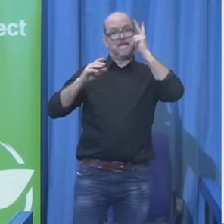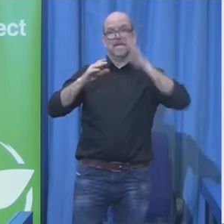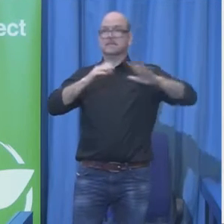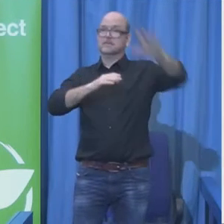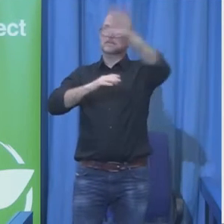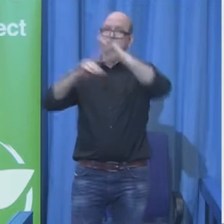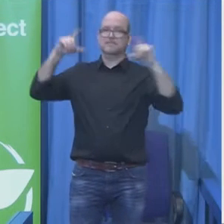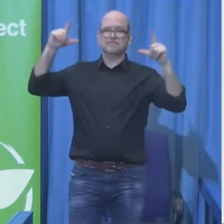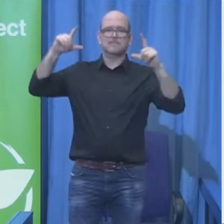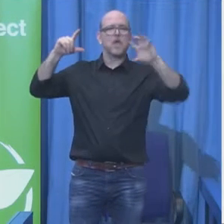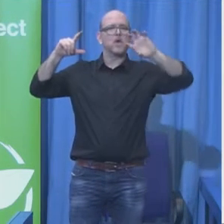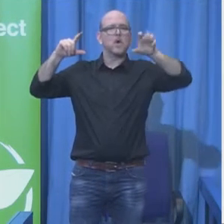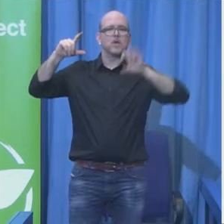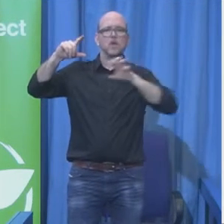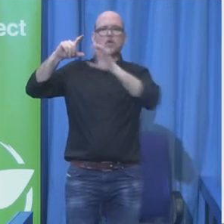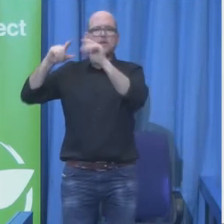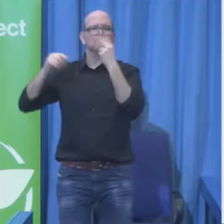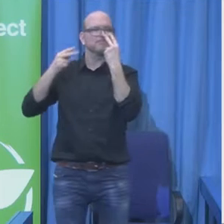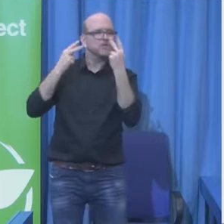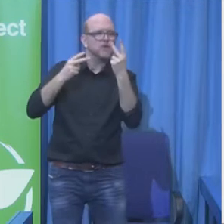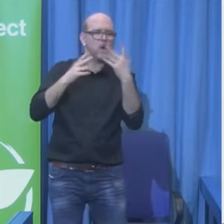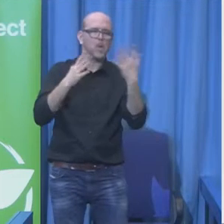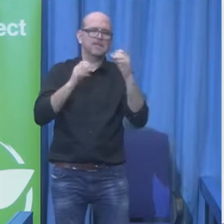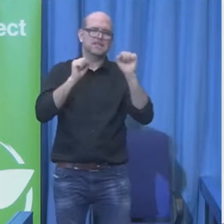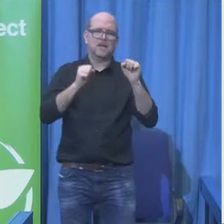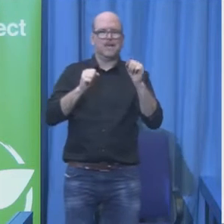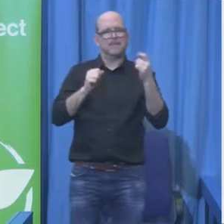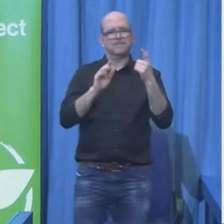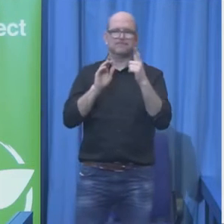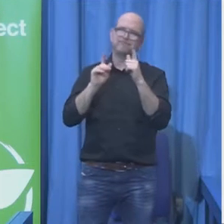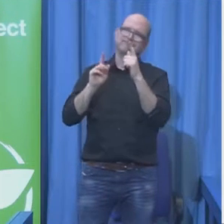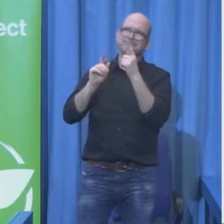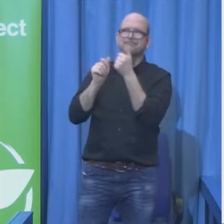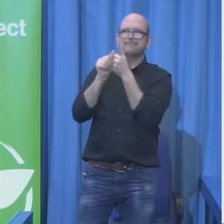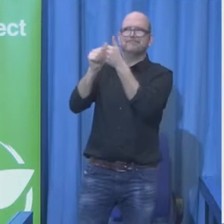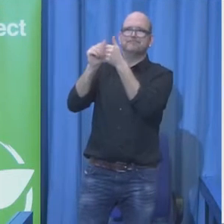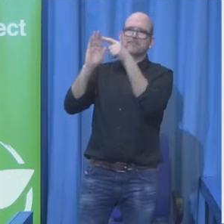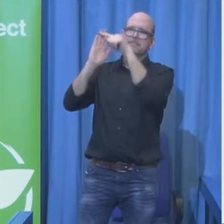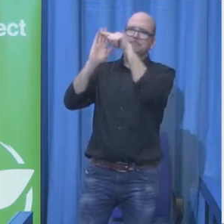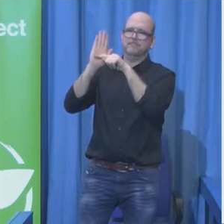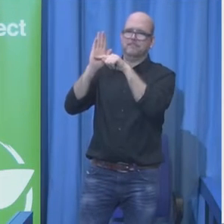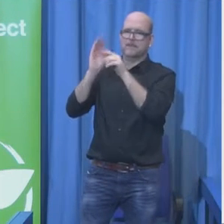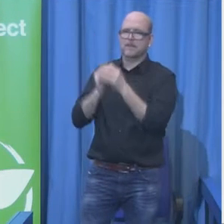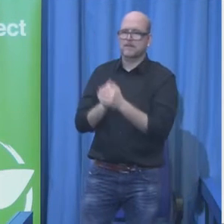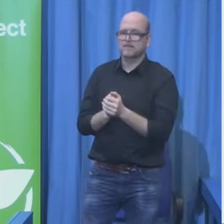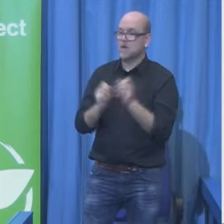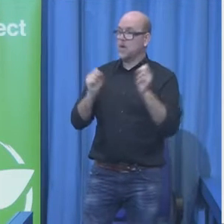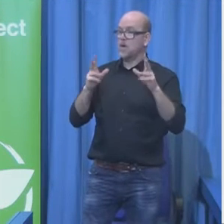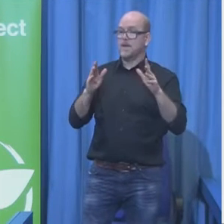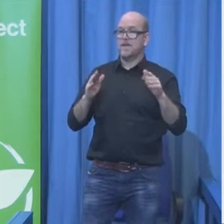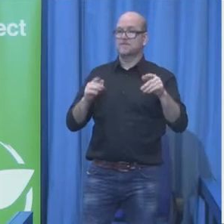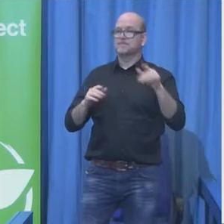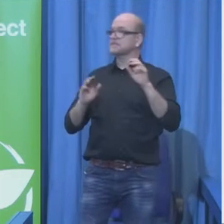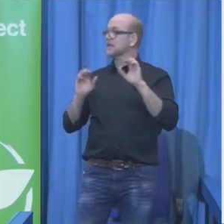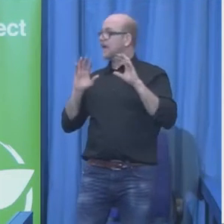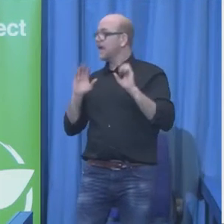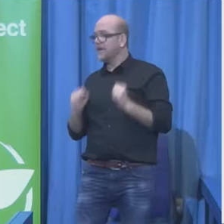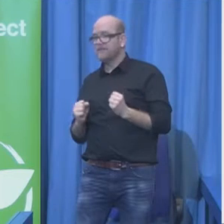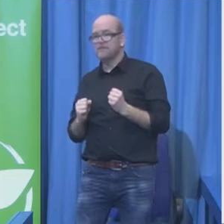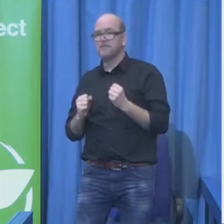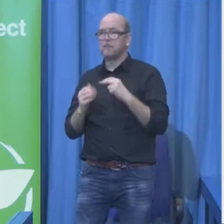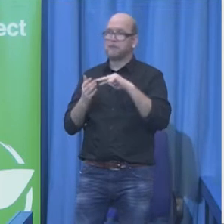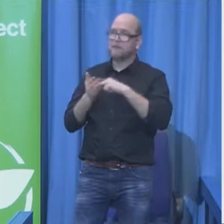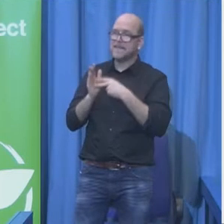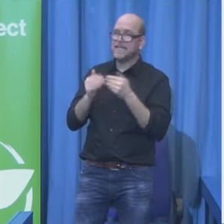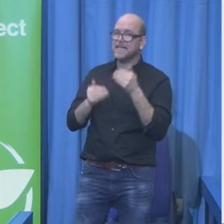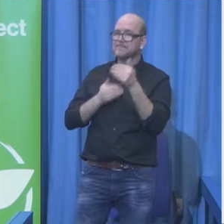The implementation will be based on so-called twin-track approach, which means that one track comprises of specific